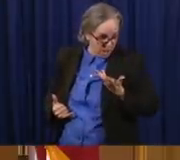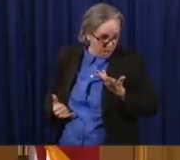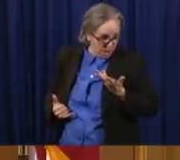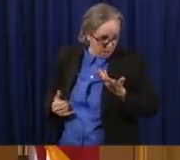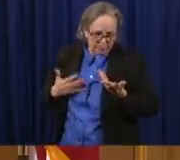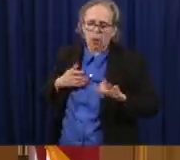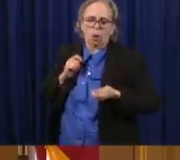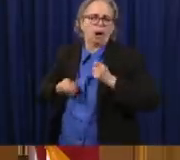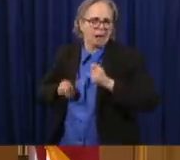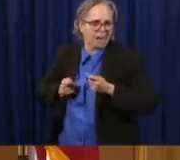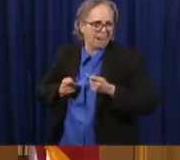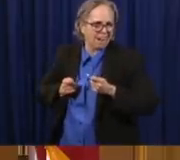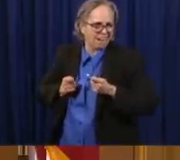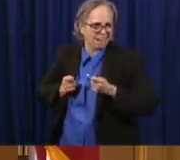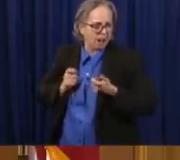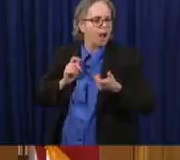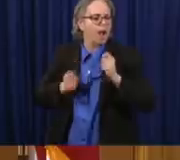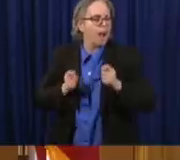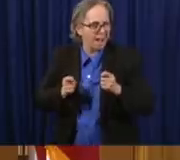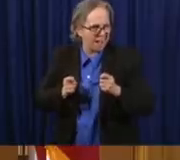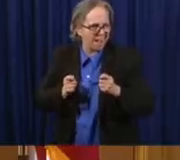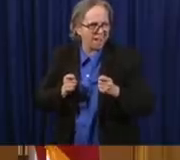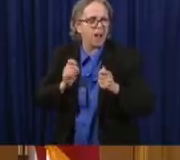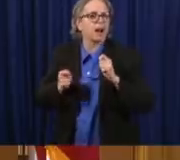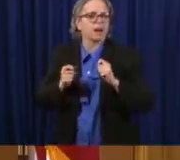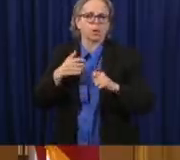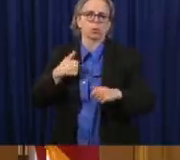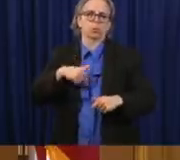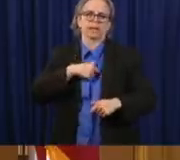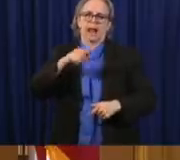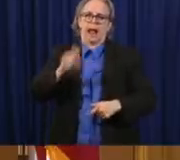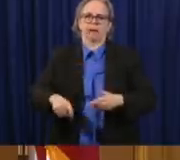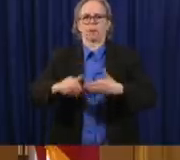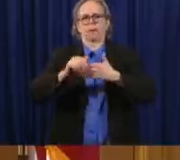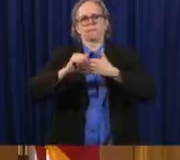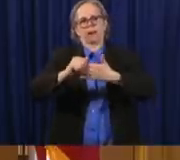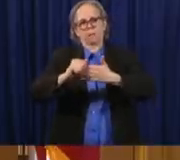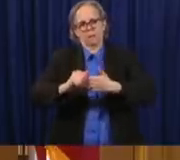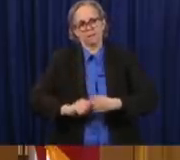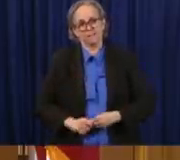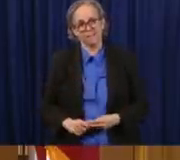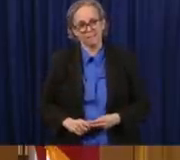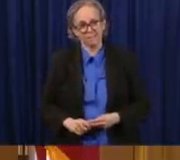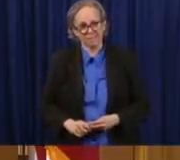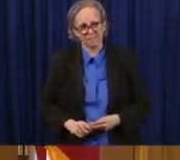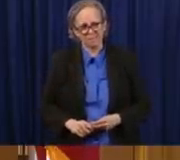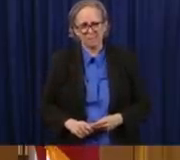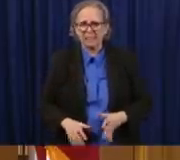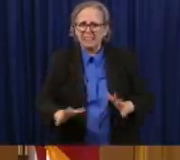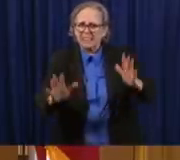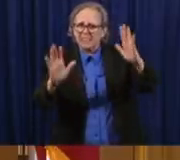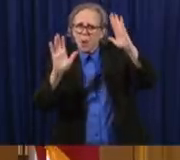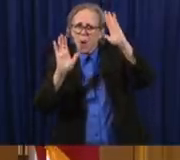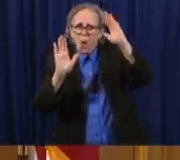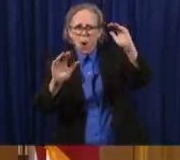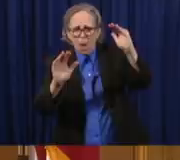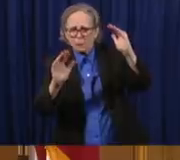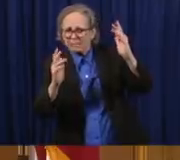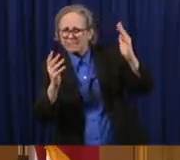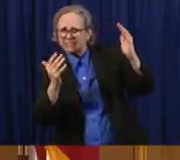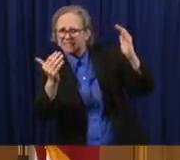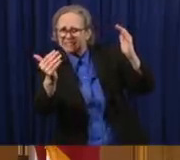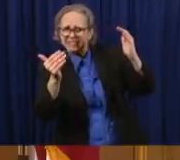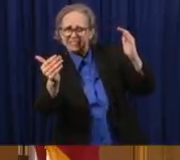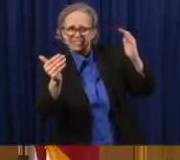can adjust. We've got to be flexible to adjust, and that's what we'll do. And we hope it's adjusting for more openness and